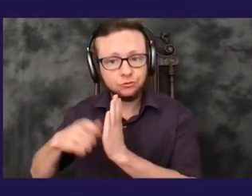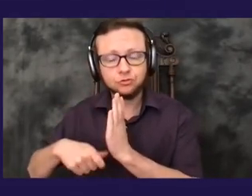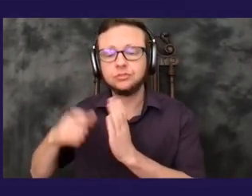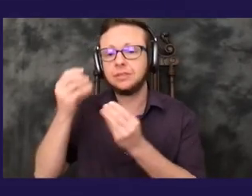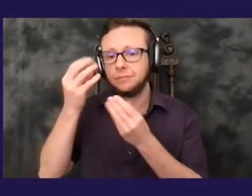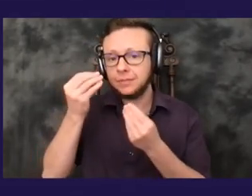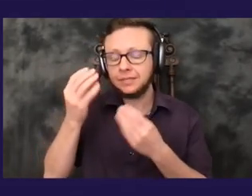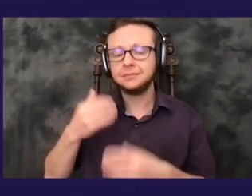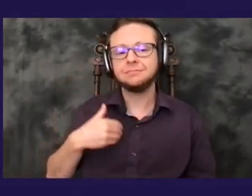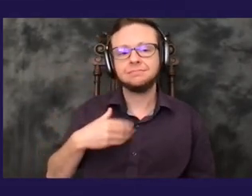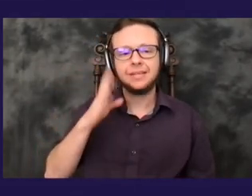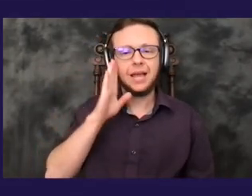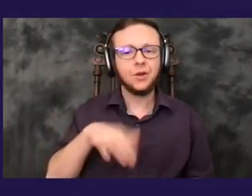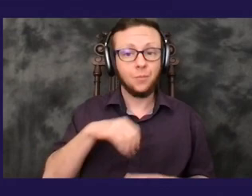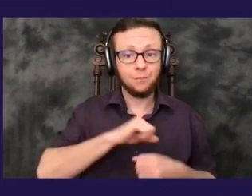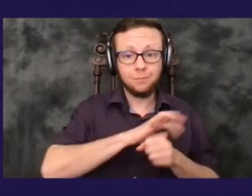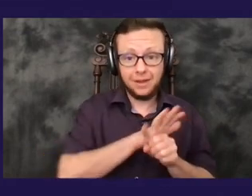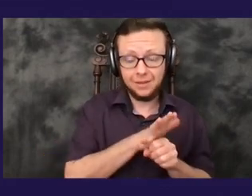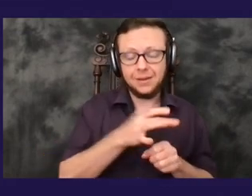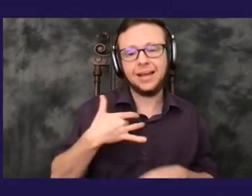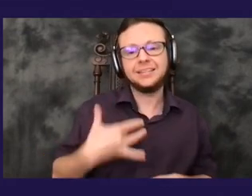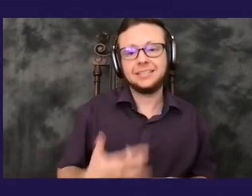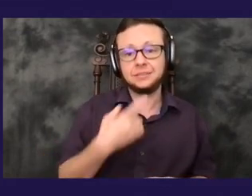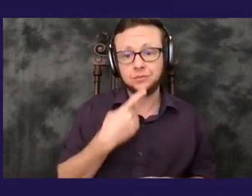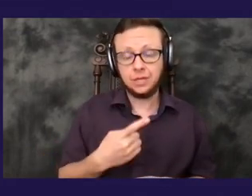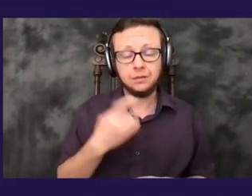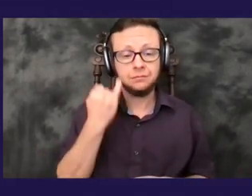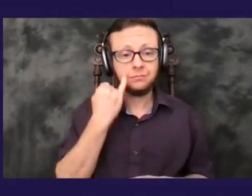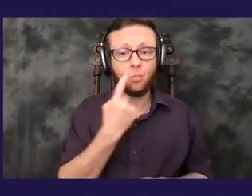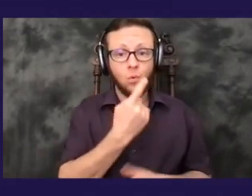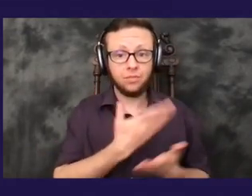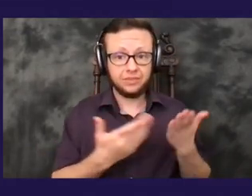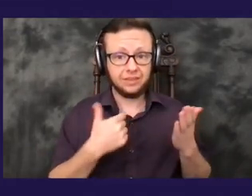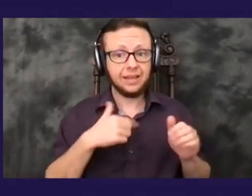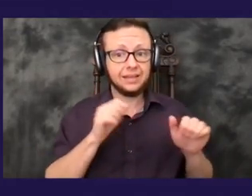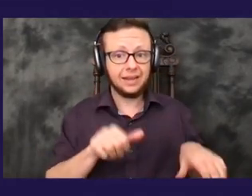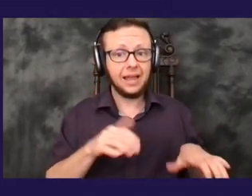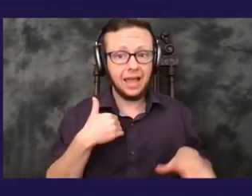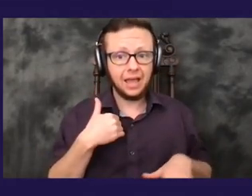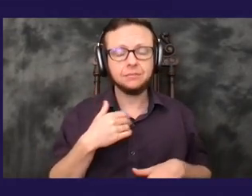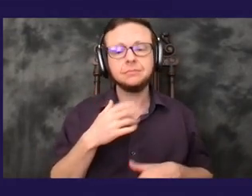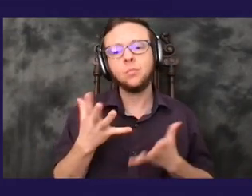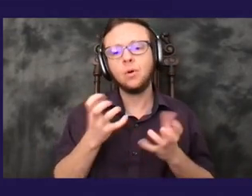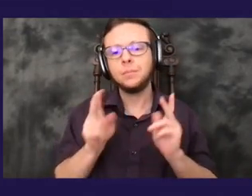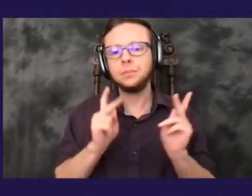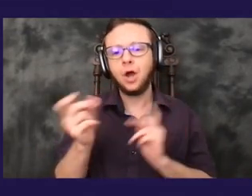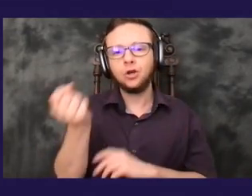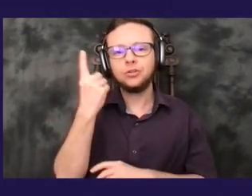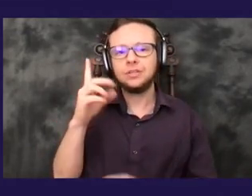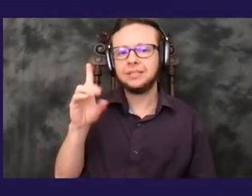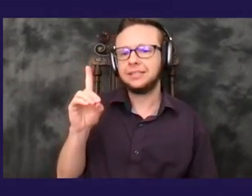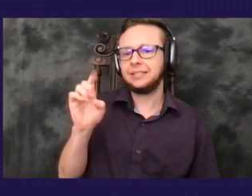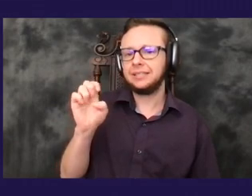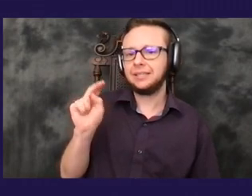say if I could have any one thing during the pandemic, it was that people had a better understanding of denominators. It can be really challenging to express information without a